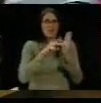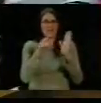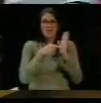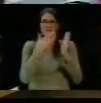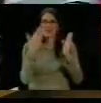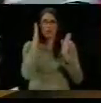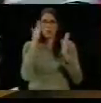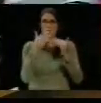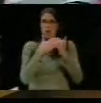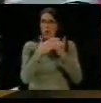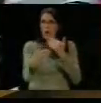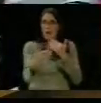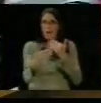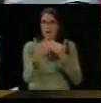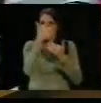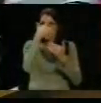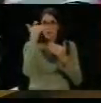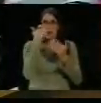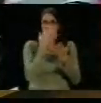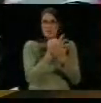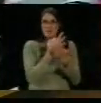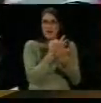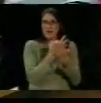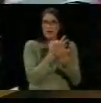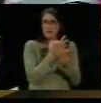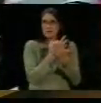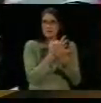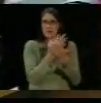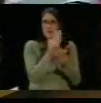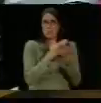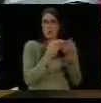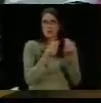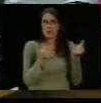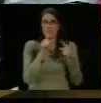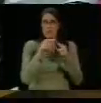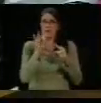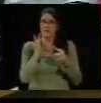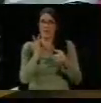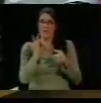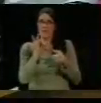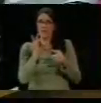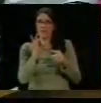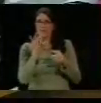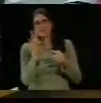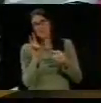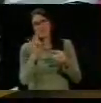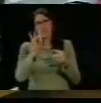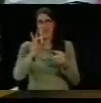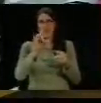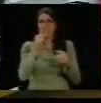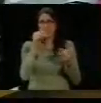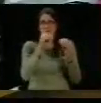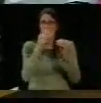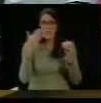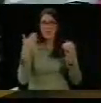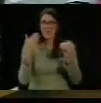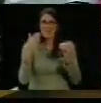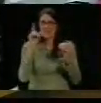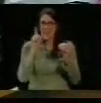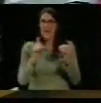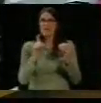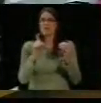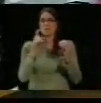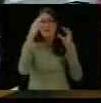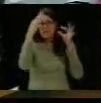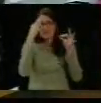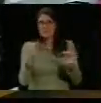forward because they've got the financing component solved when there are 7 or 8 or 10 more components that have to be handled before the decision